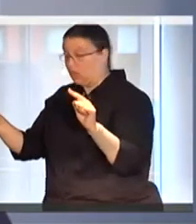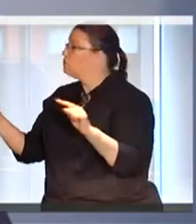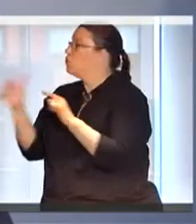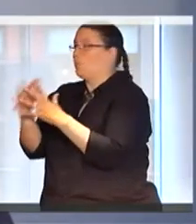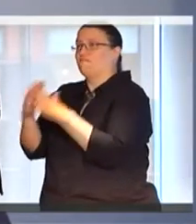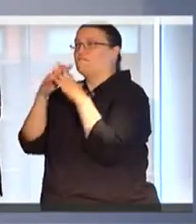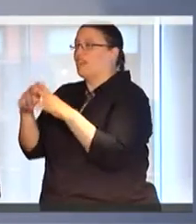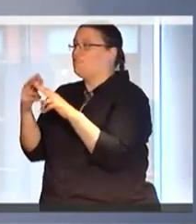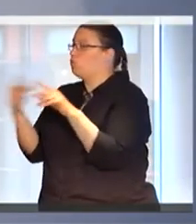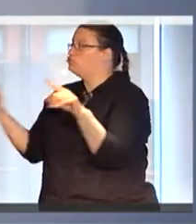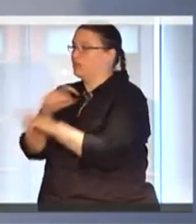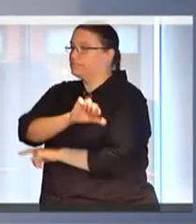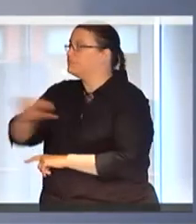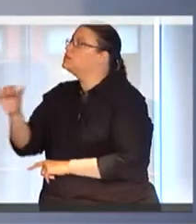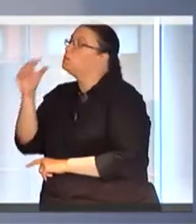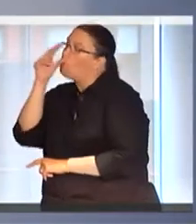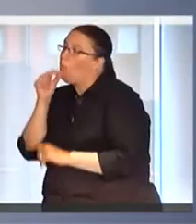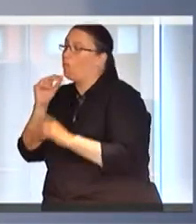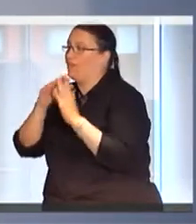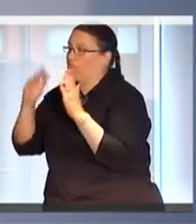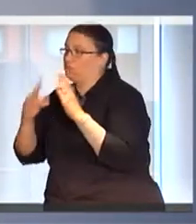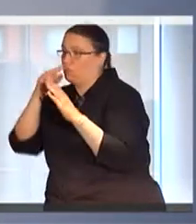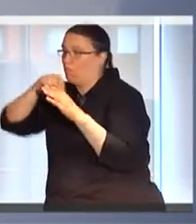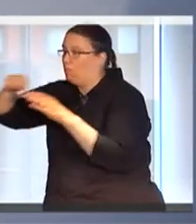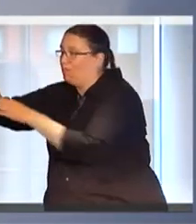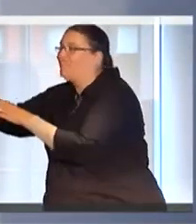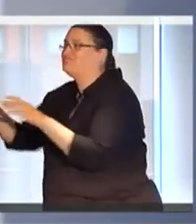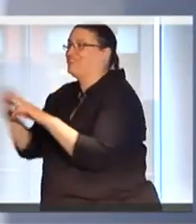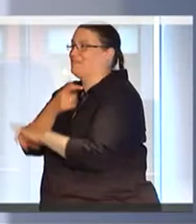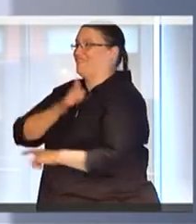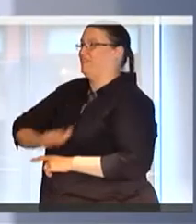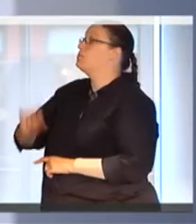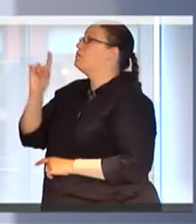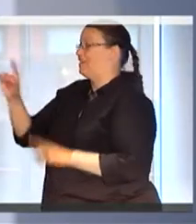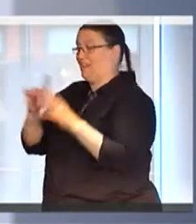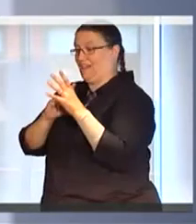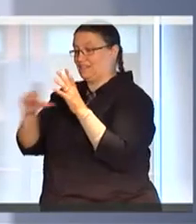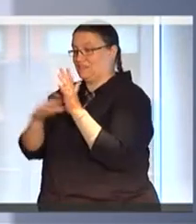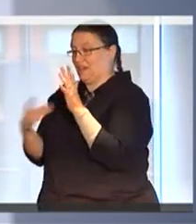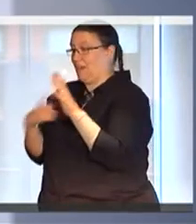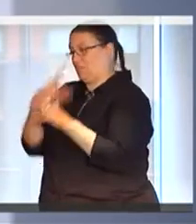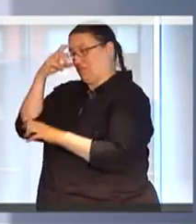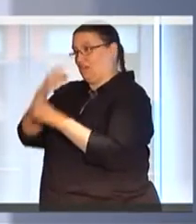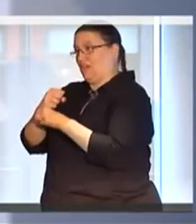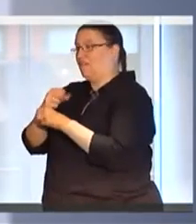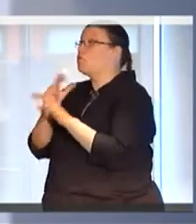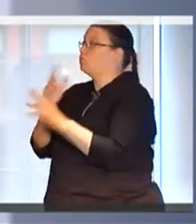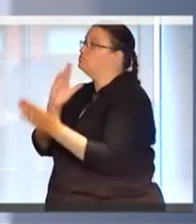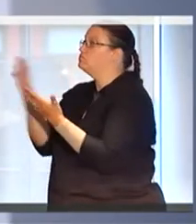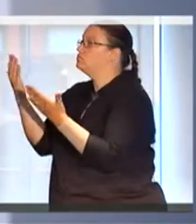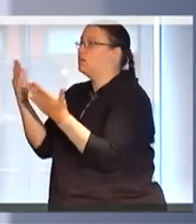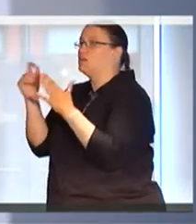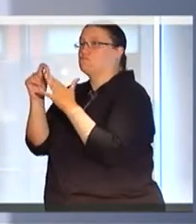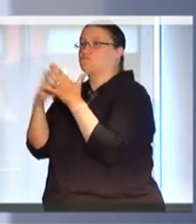participants, the ACMA considers that there needs to be more done to improve compliance in practice,